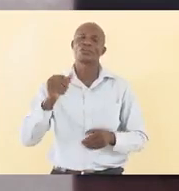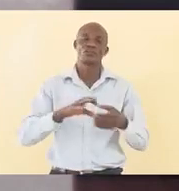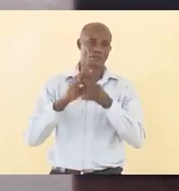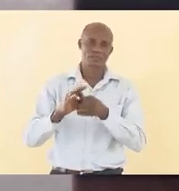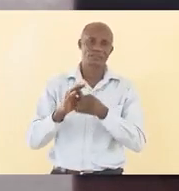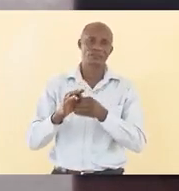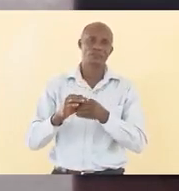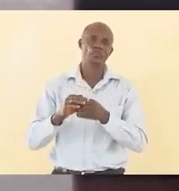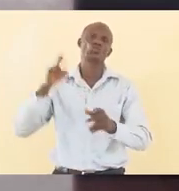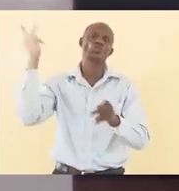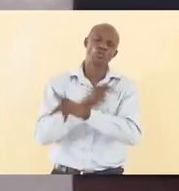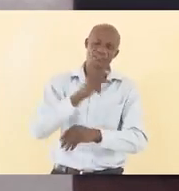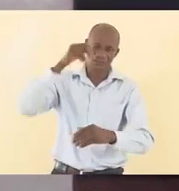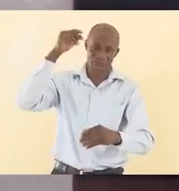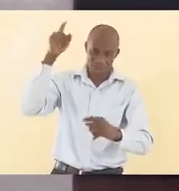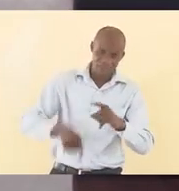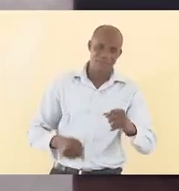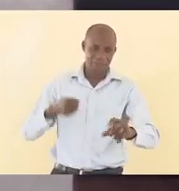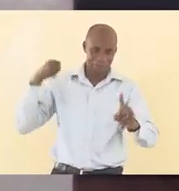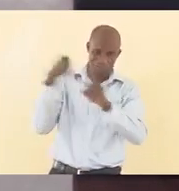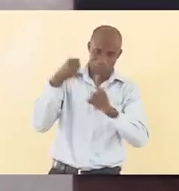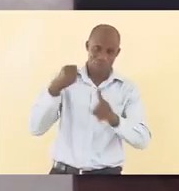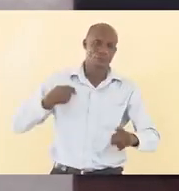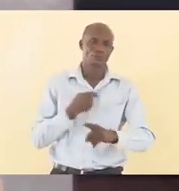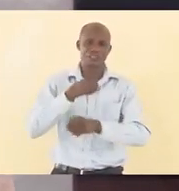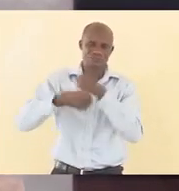is worse than the persecution we suffer from outside.